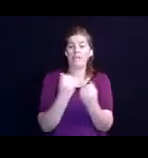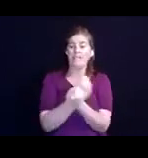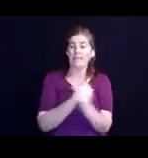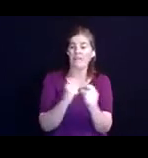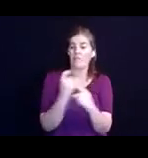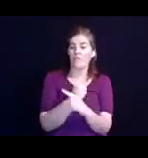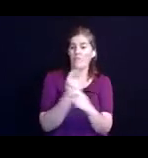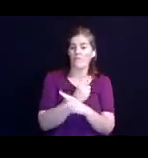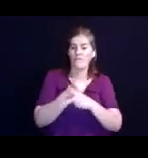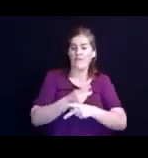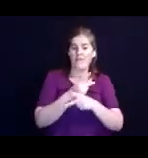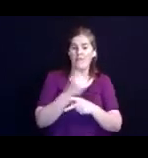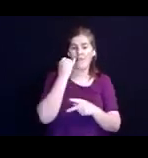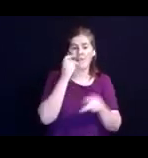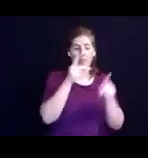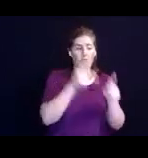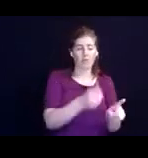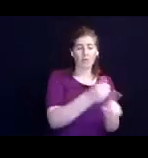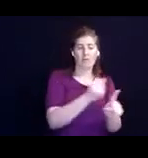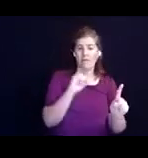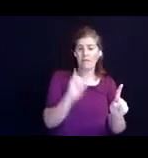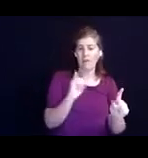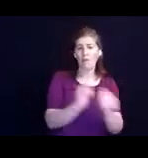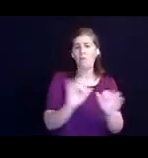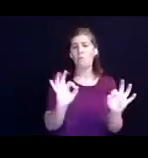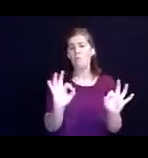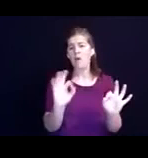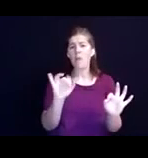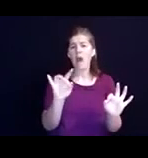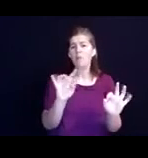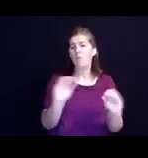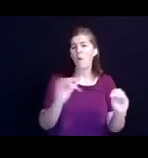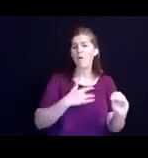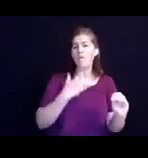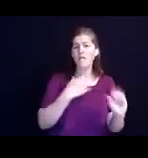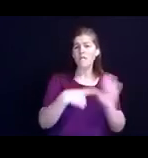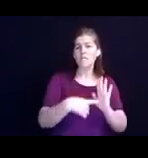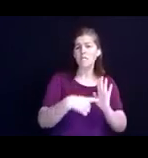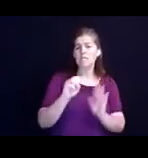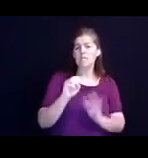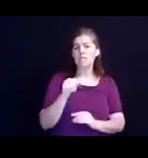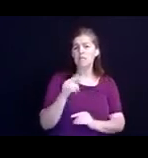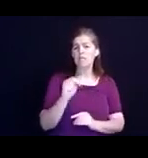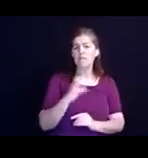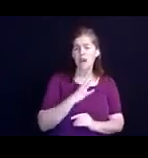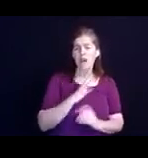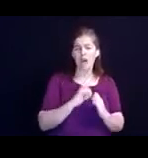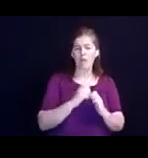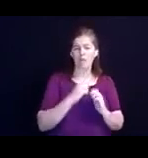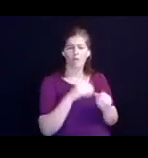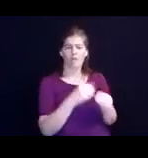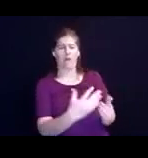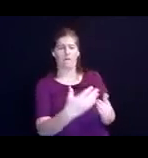care. If you have infected residents with mild or asymptomatic cases of COVID-19, how do we provide